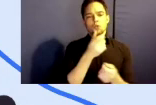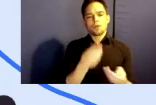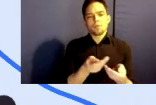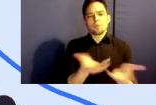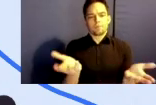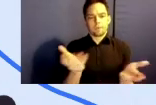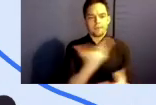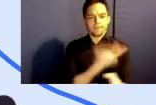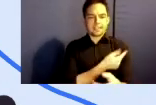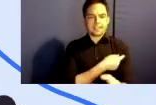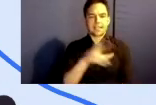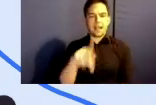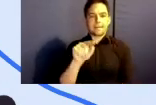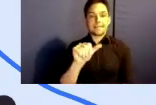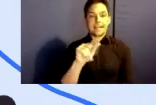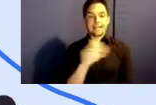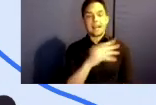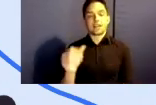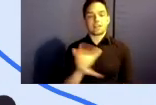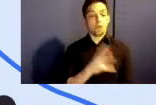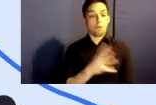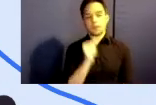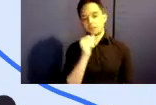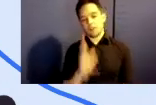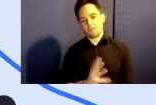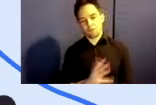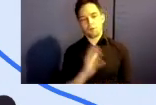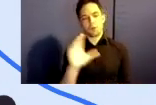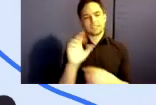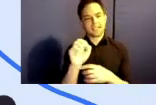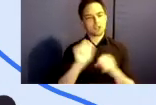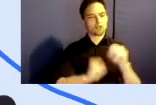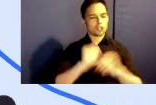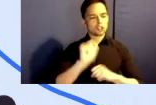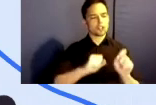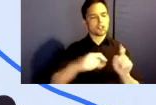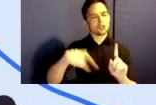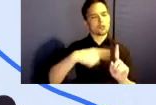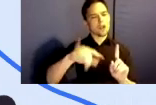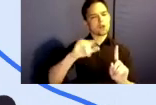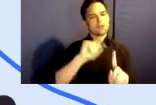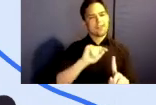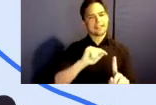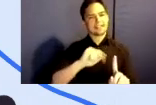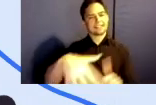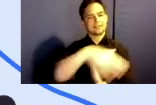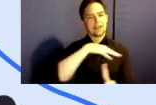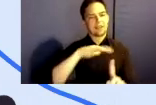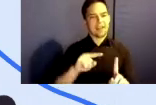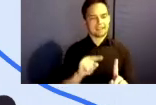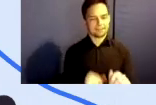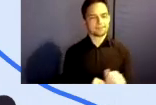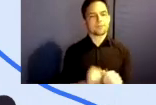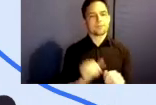uptake and the formal and informal care structures that surround that. We were really also